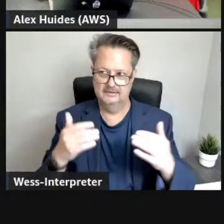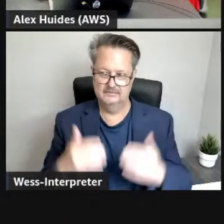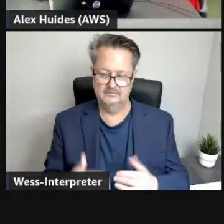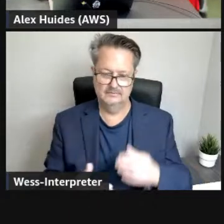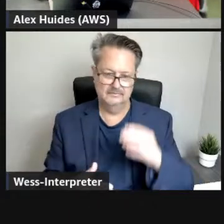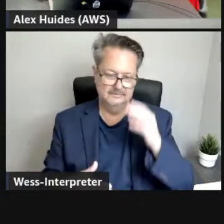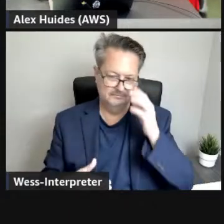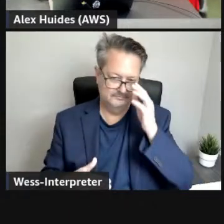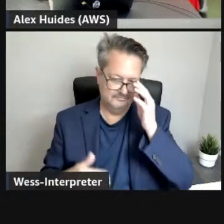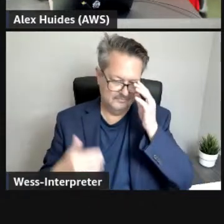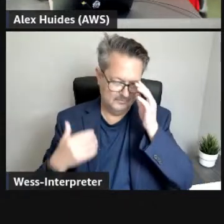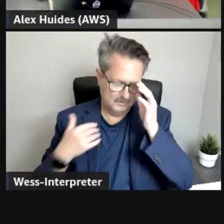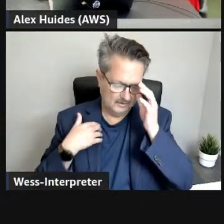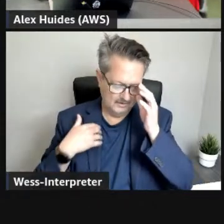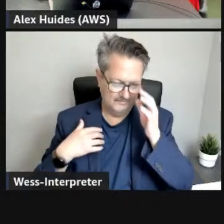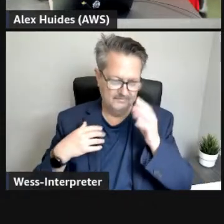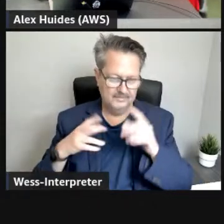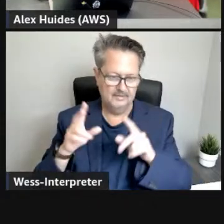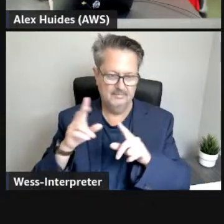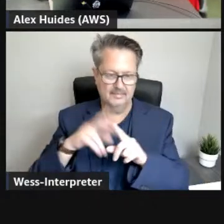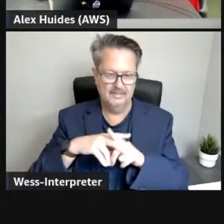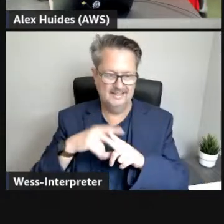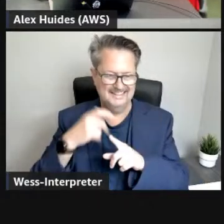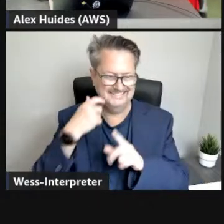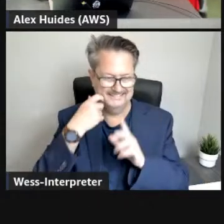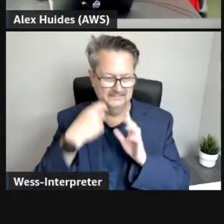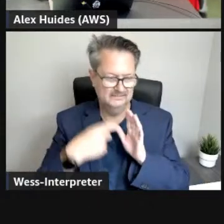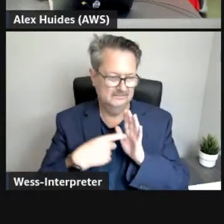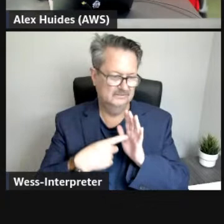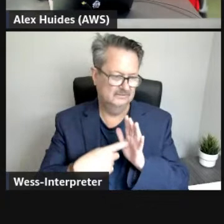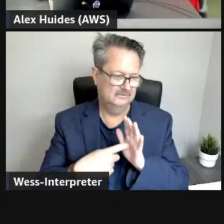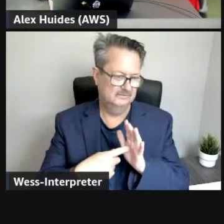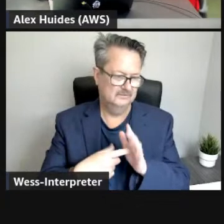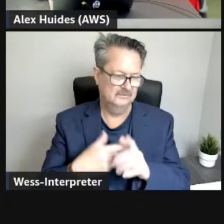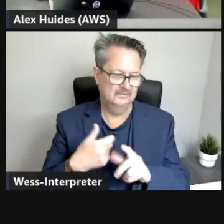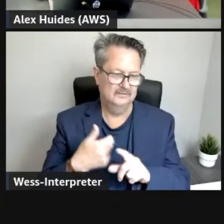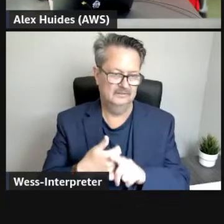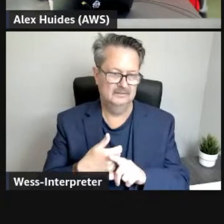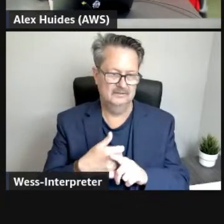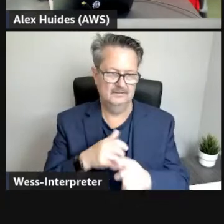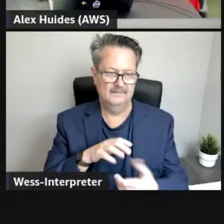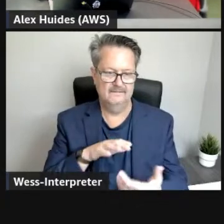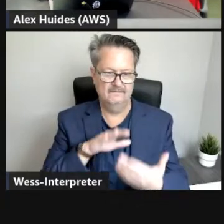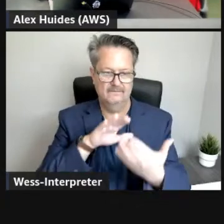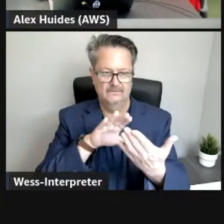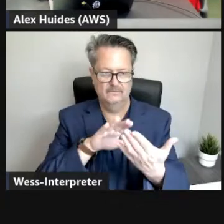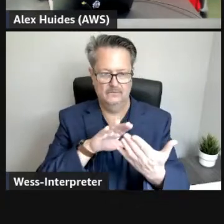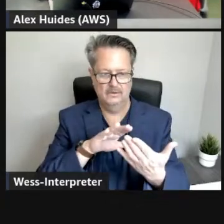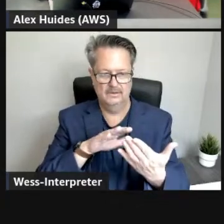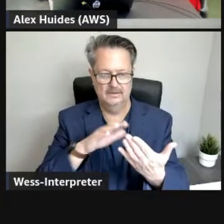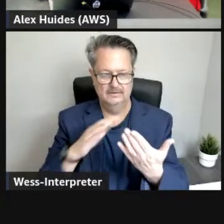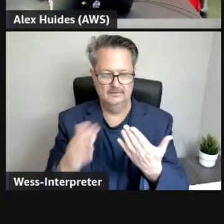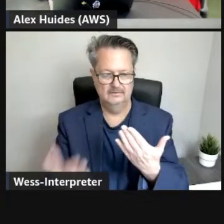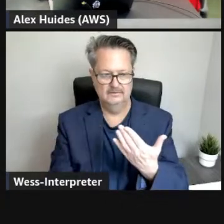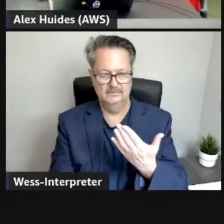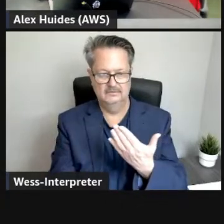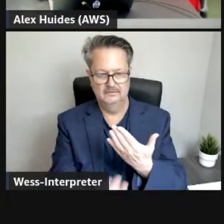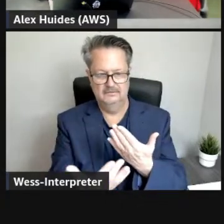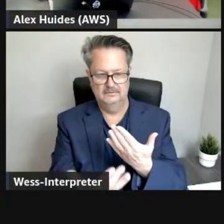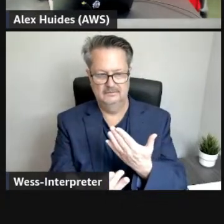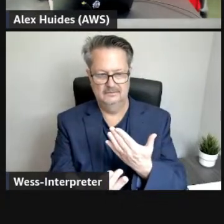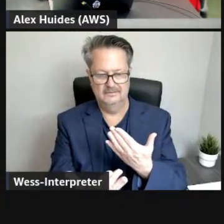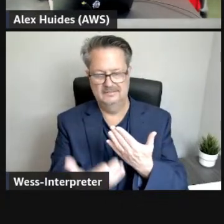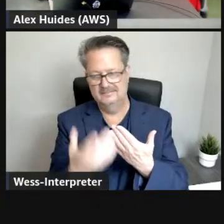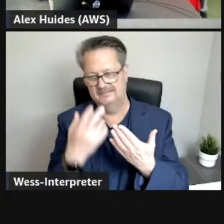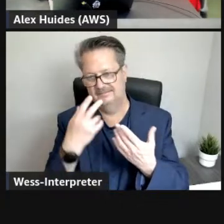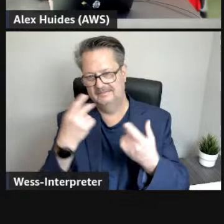the application that I just showed, which is, a front end, which basically calls the Green